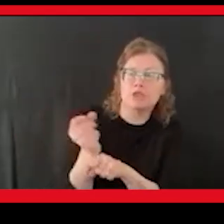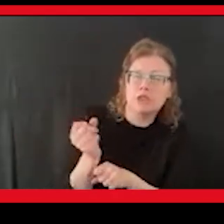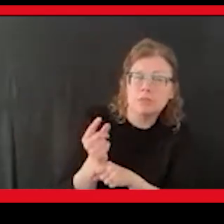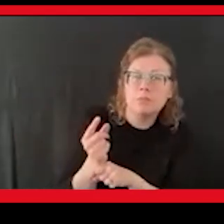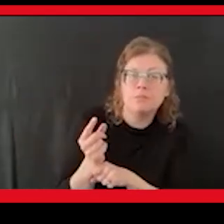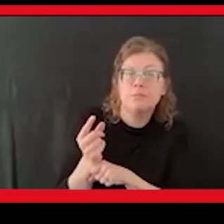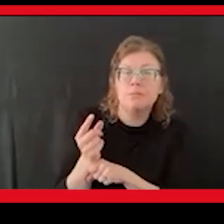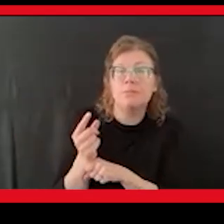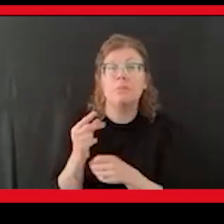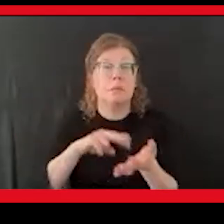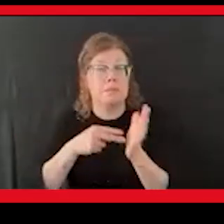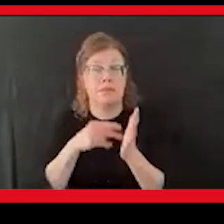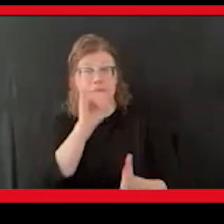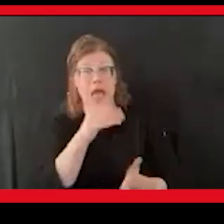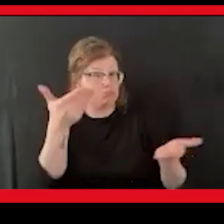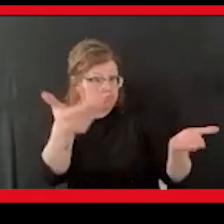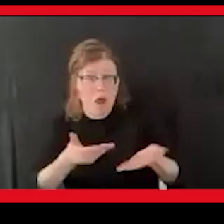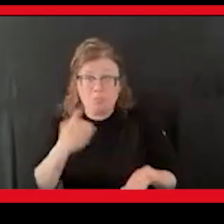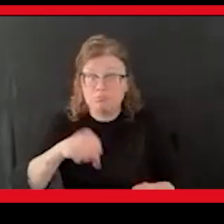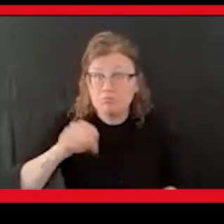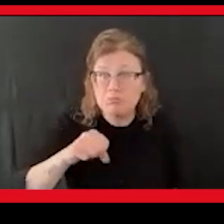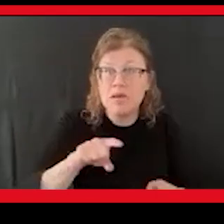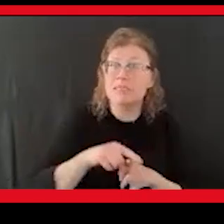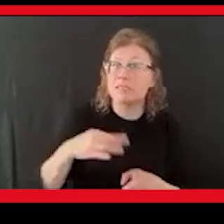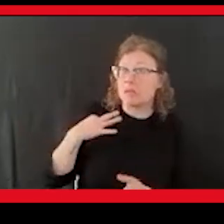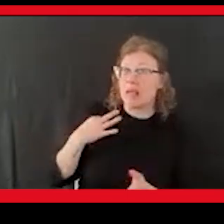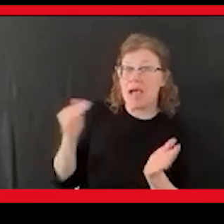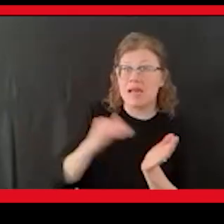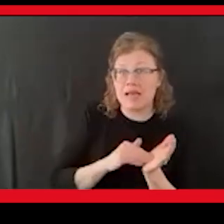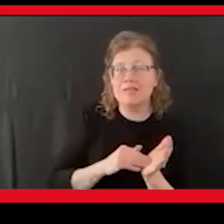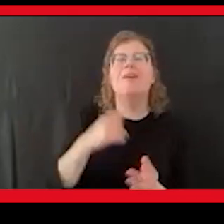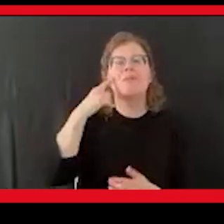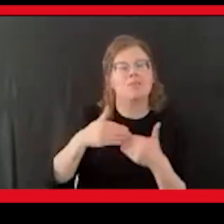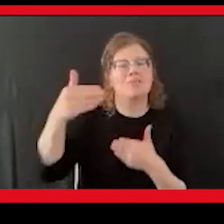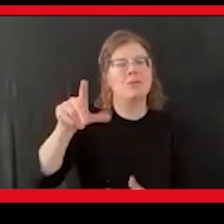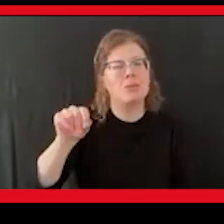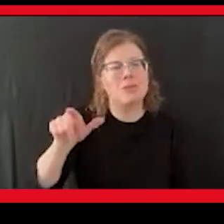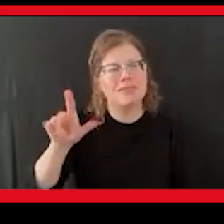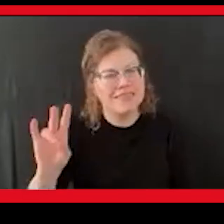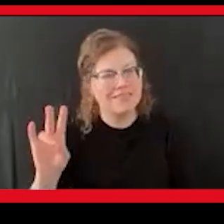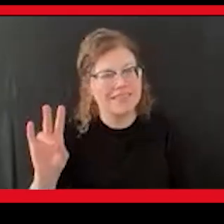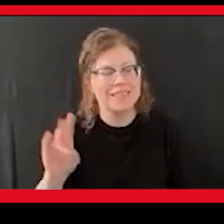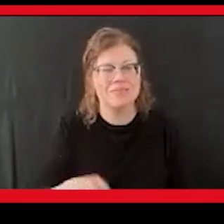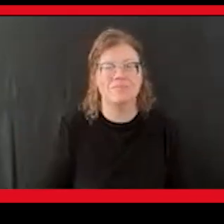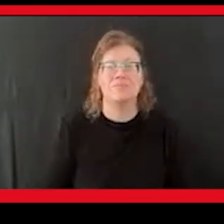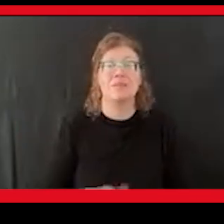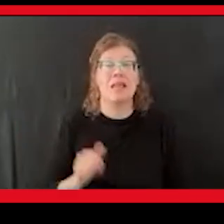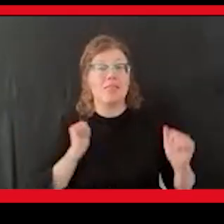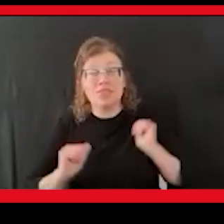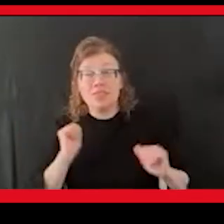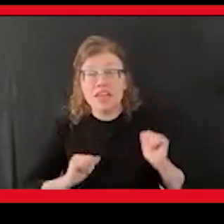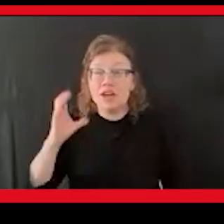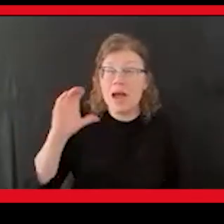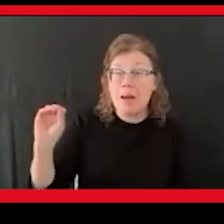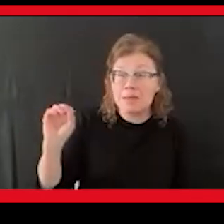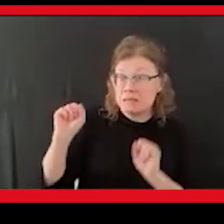in 2027. A theater company can apply for another iteration of their emerging theater